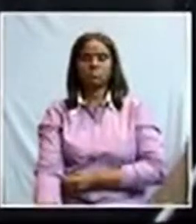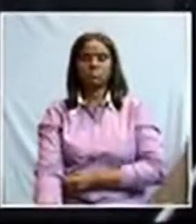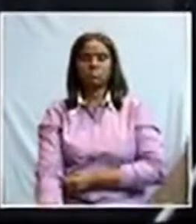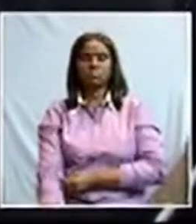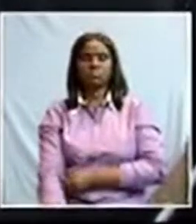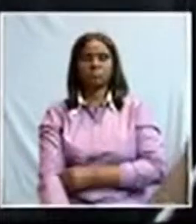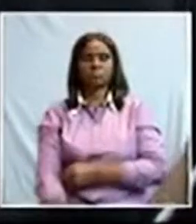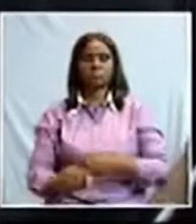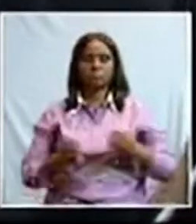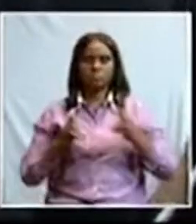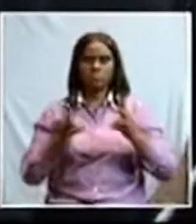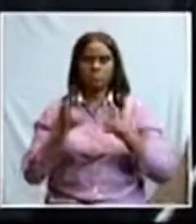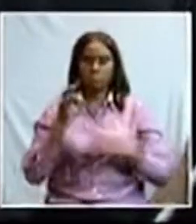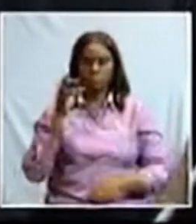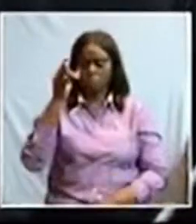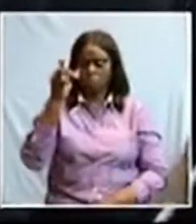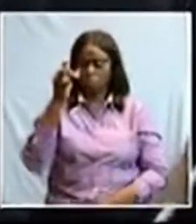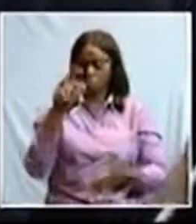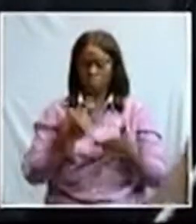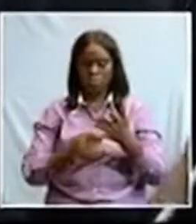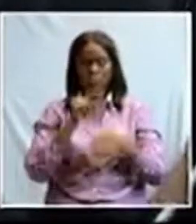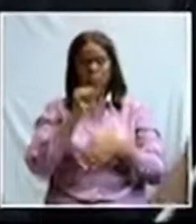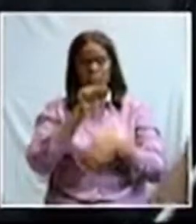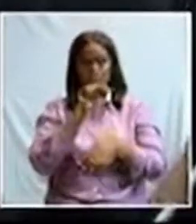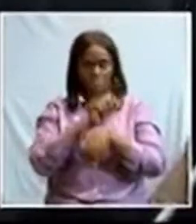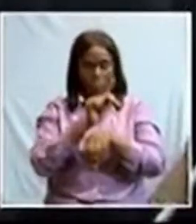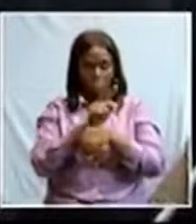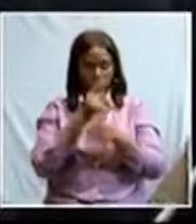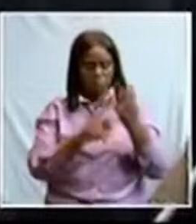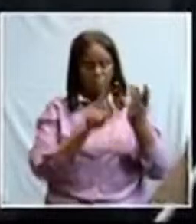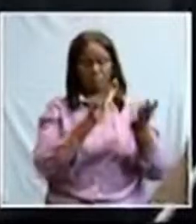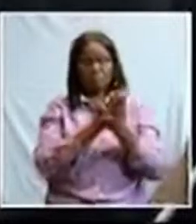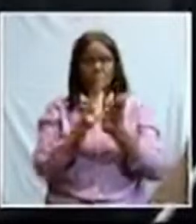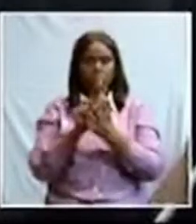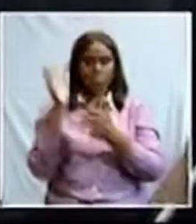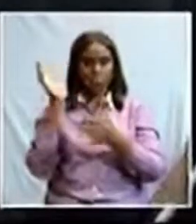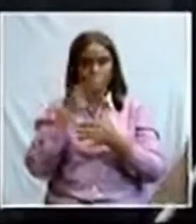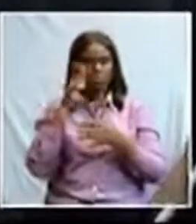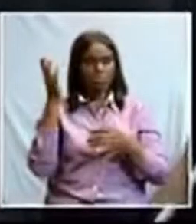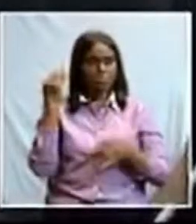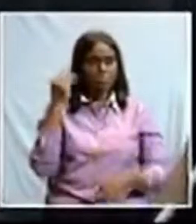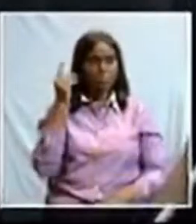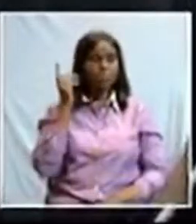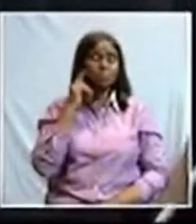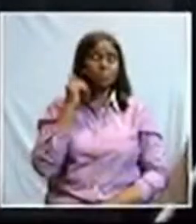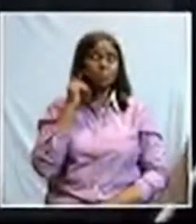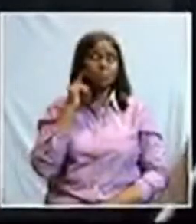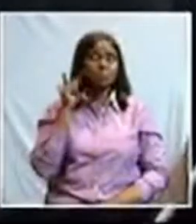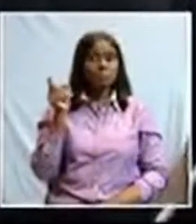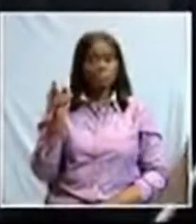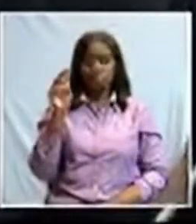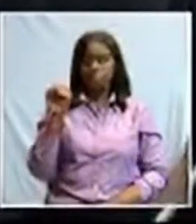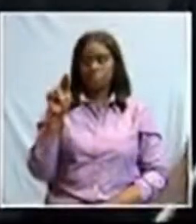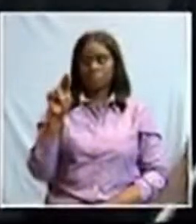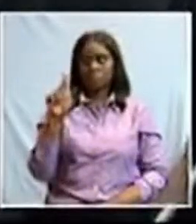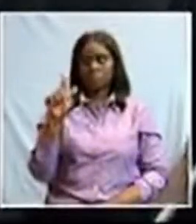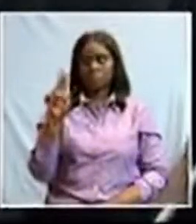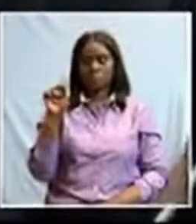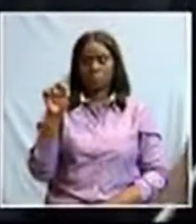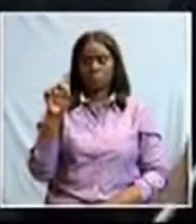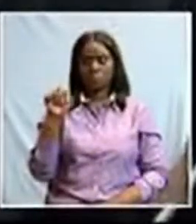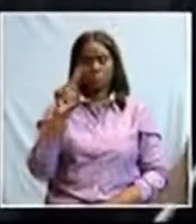way forward. This is a project that was approved, as you heard from Honorable Mulunda, it was approved